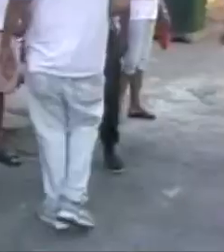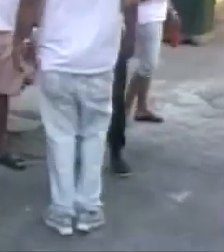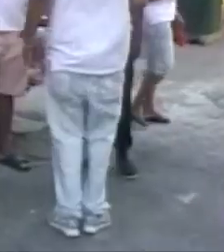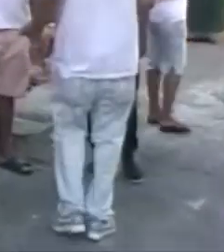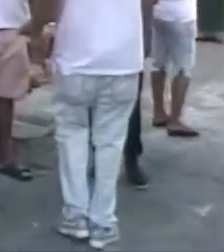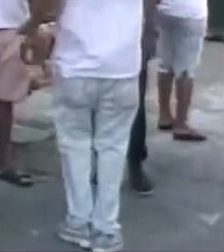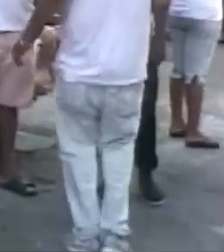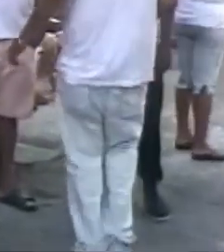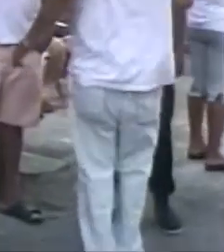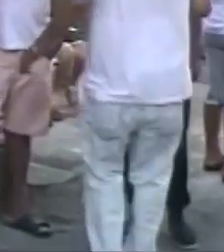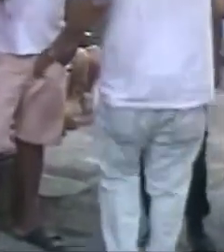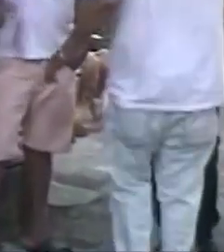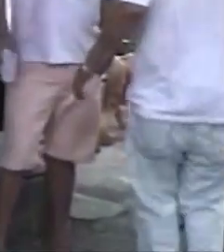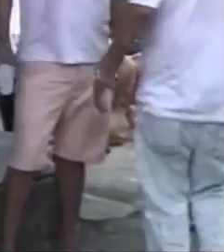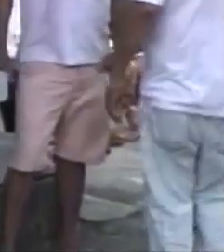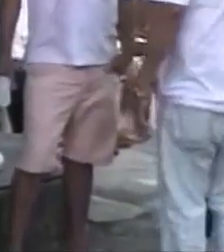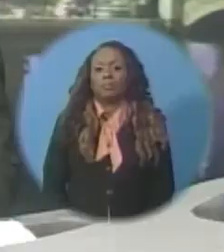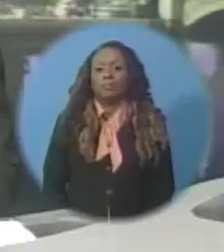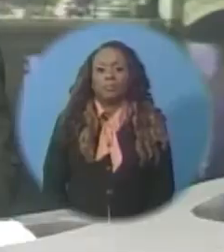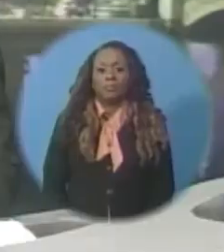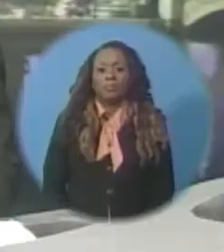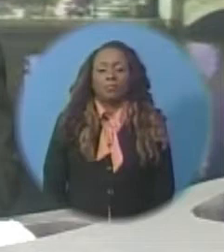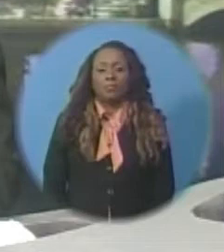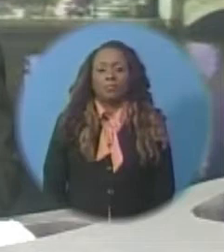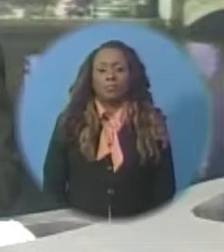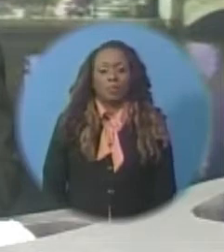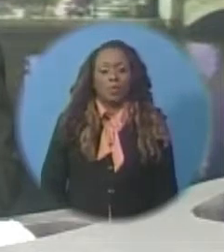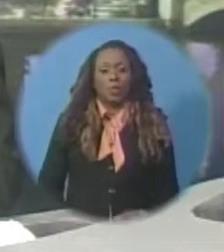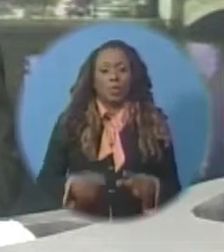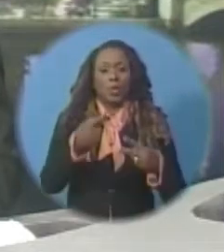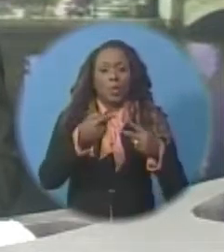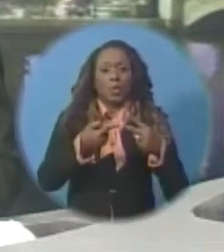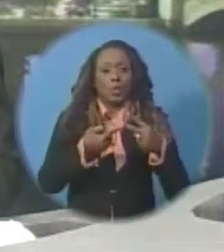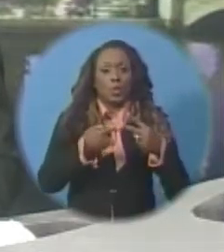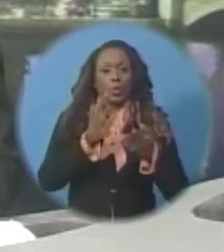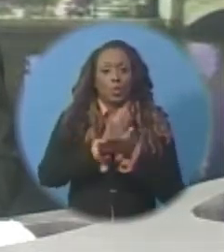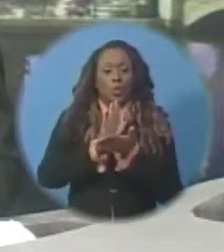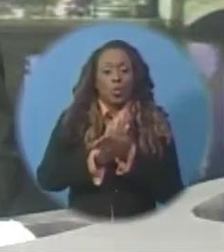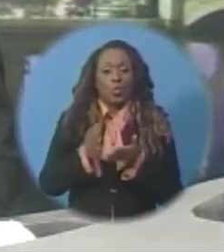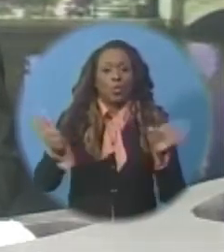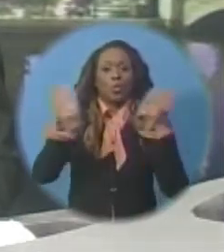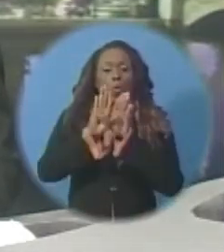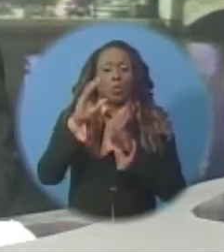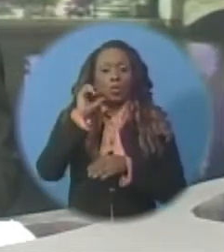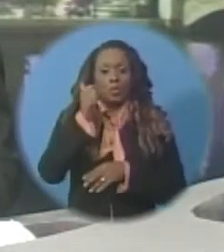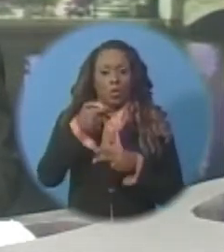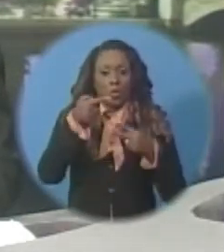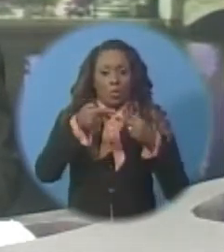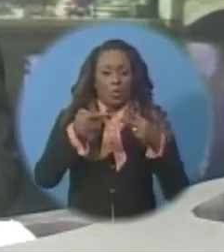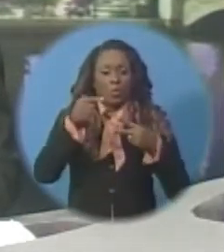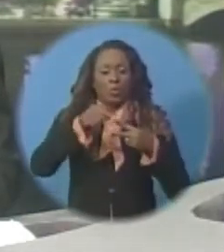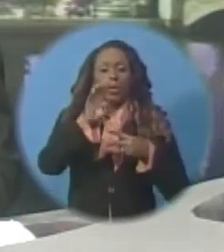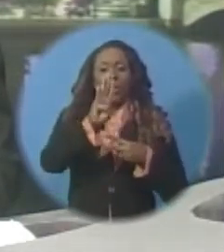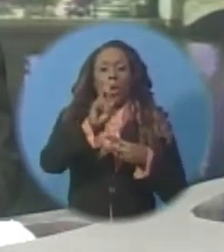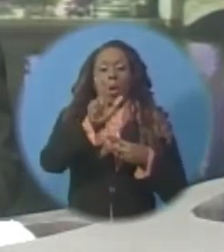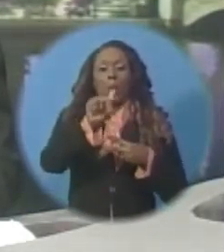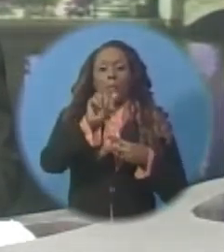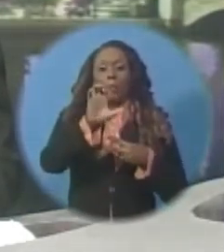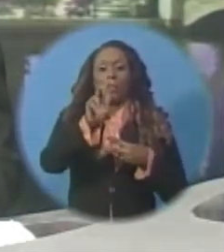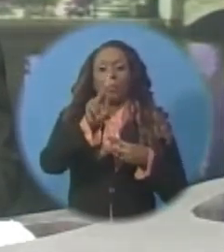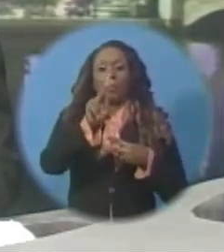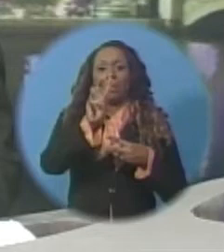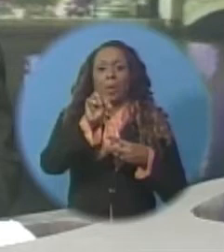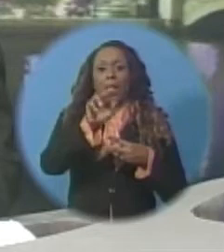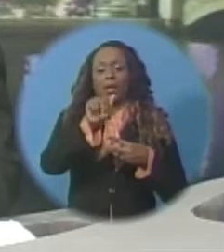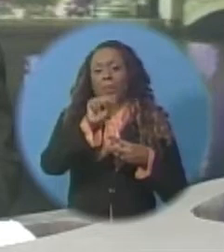Sharika Griffith, CBC News. 2 schools will be closed tomorrow. That's according to the Ministry of Education. They are